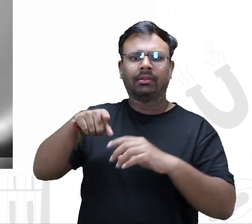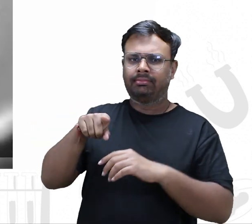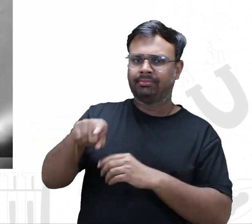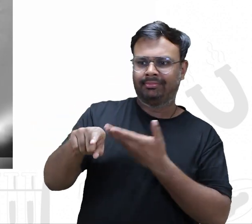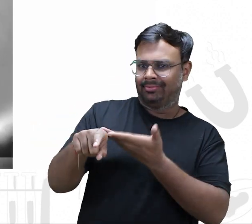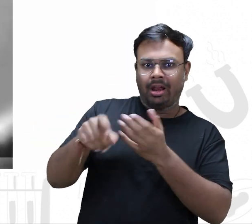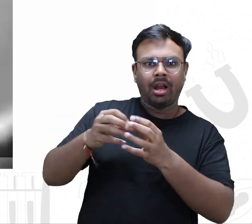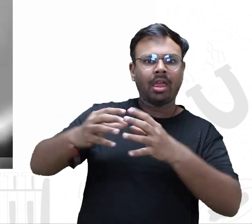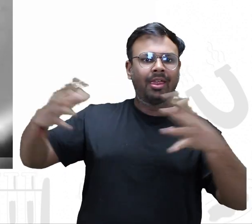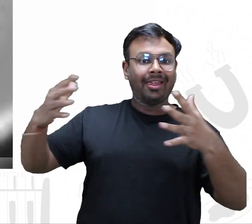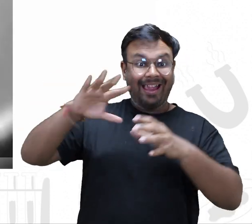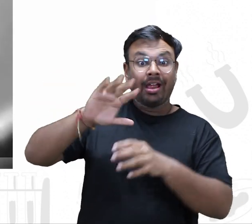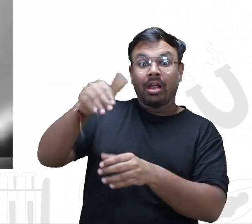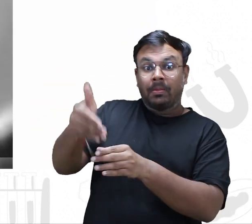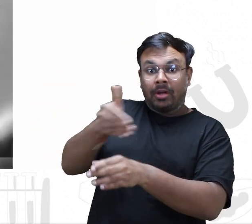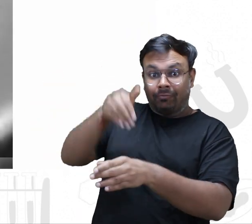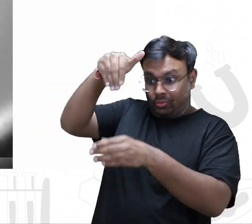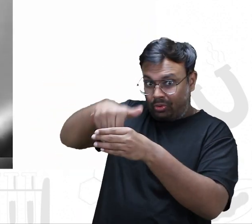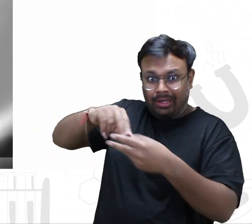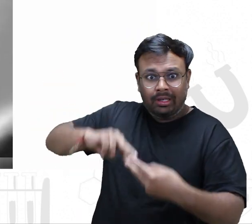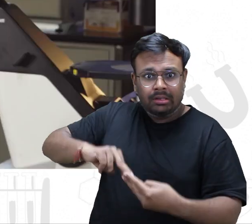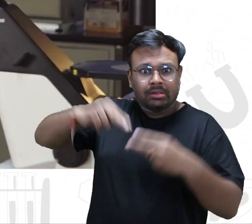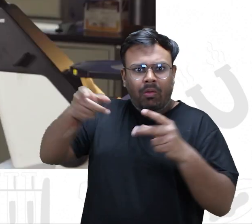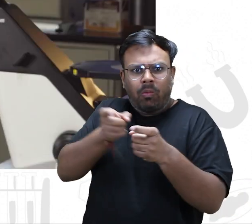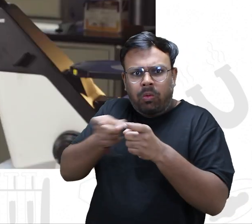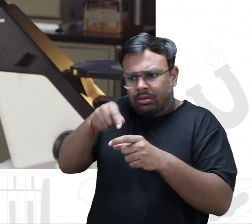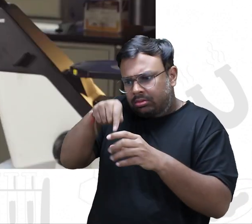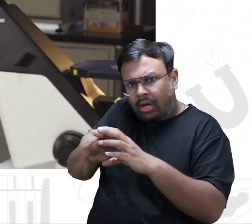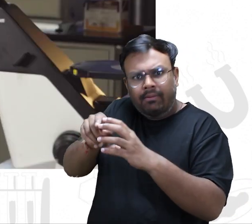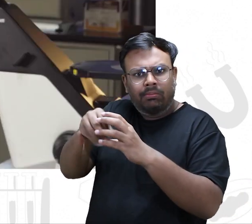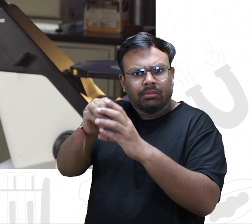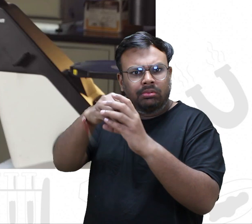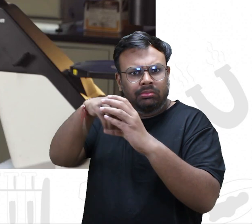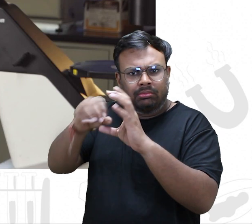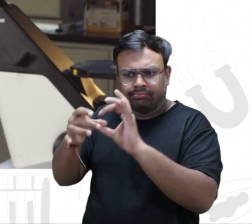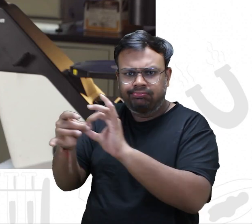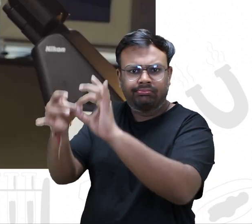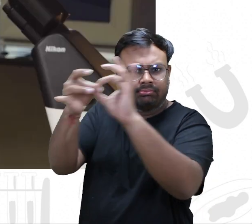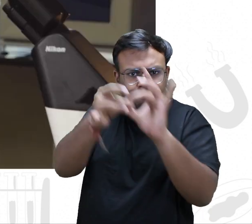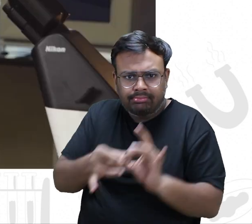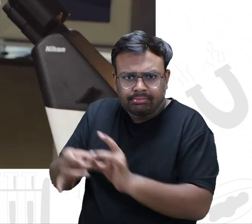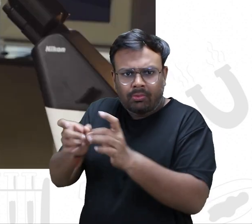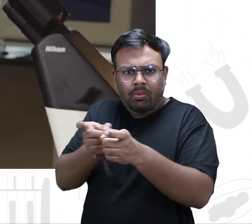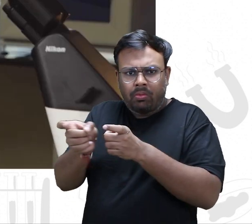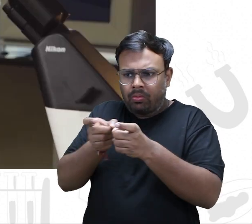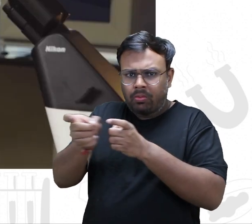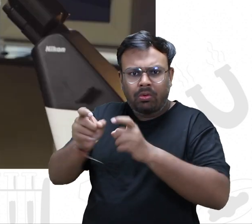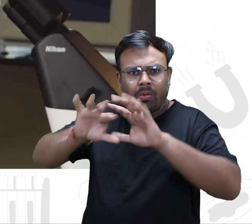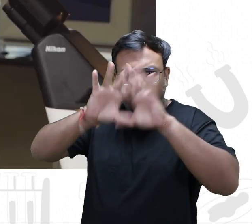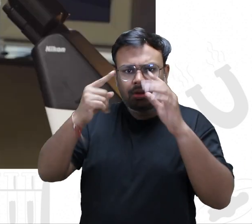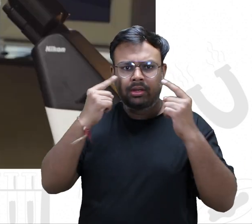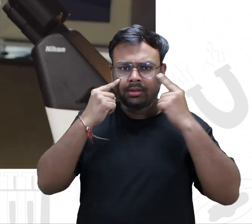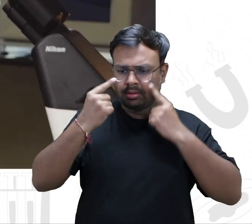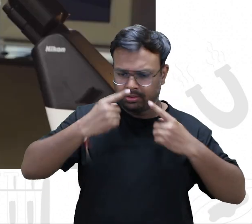to an organism. The entire information for the development contained within the cells of the embryo, which communicate and coordinate with each other